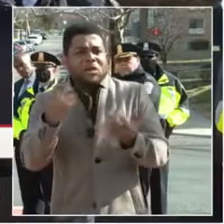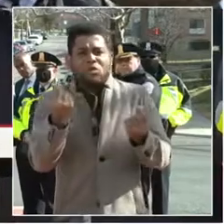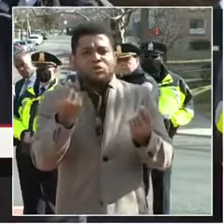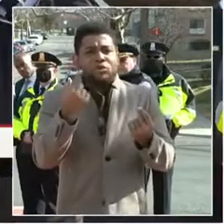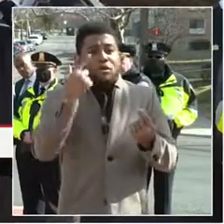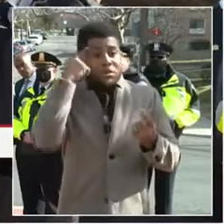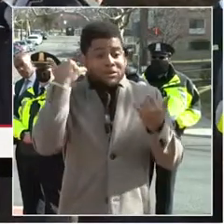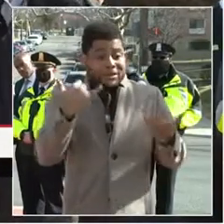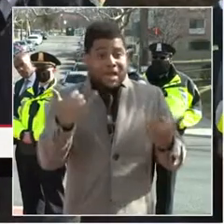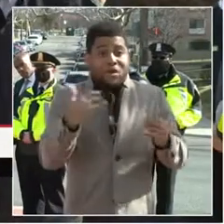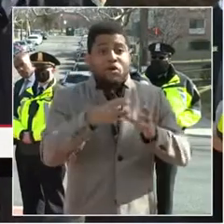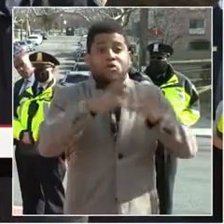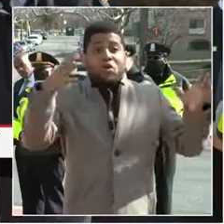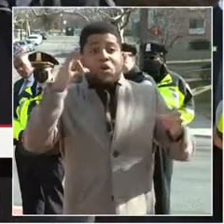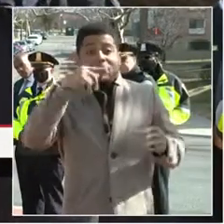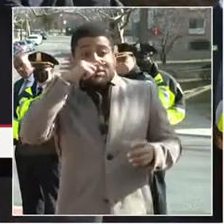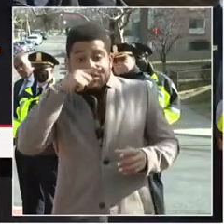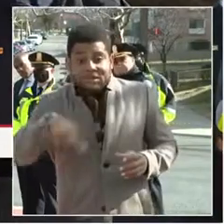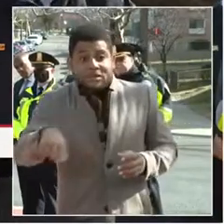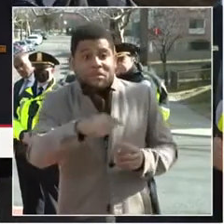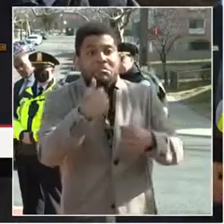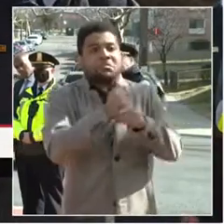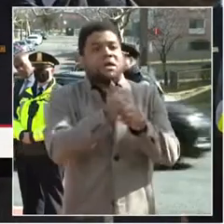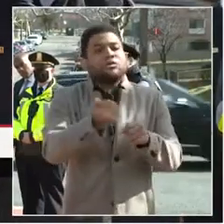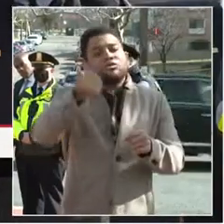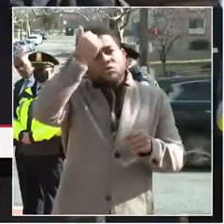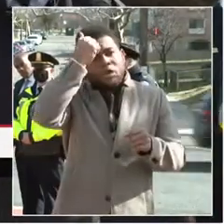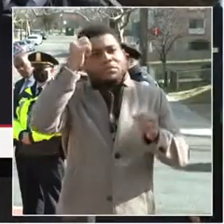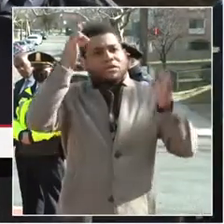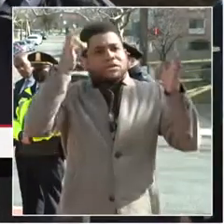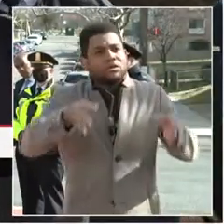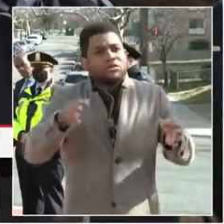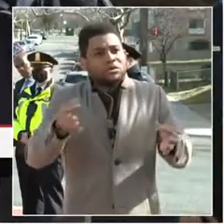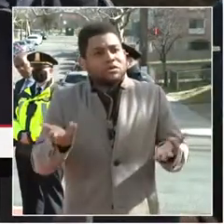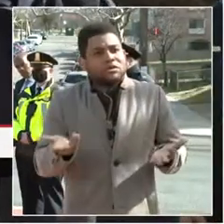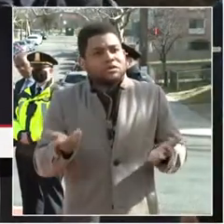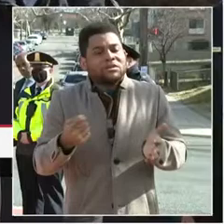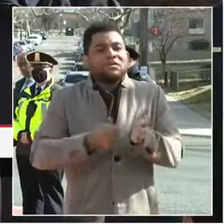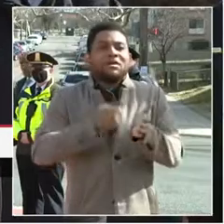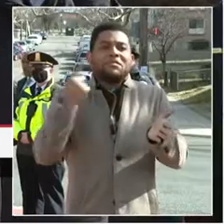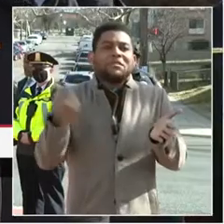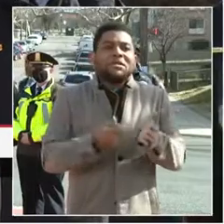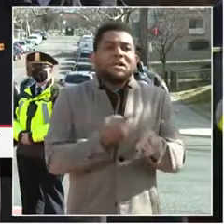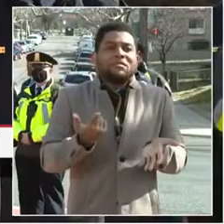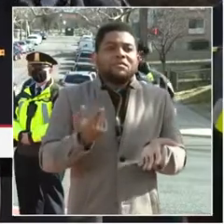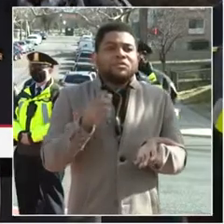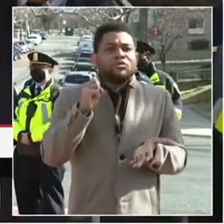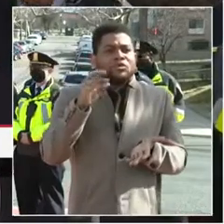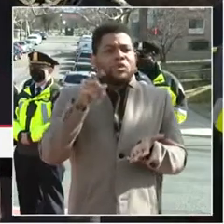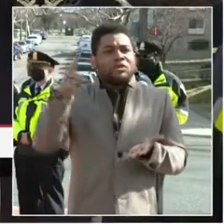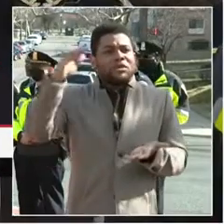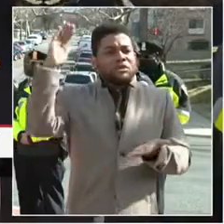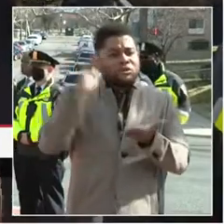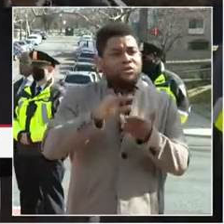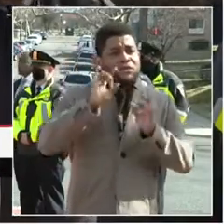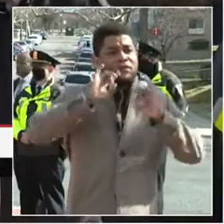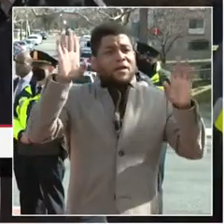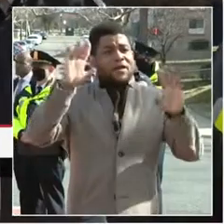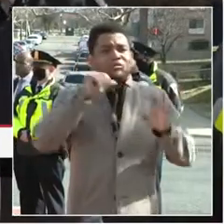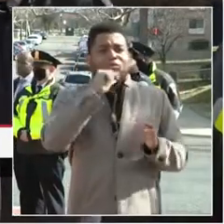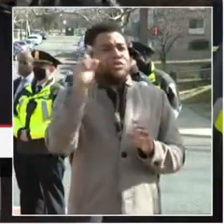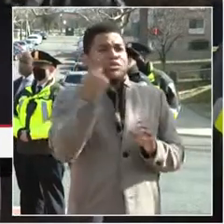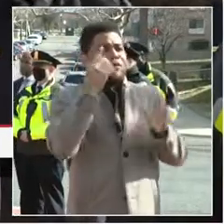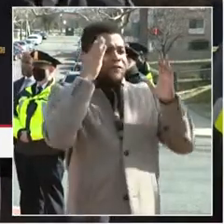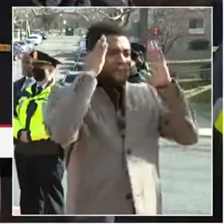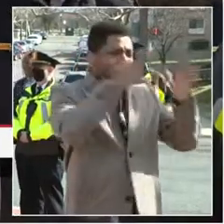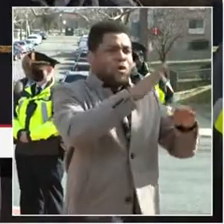decisions. Well, all of our violence interruption activities aren't limited to adults. They focus on children as well. And in